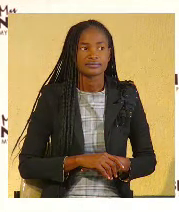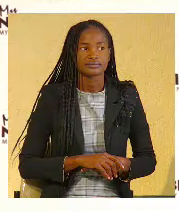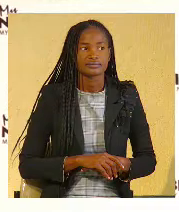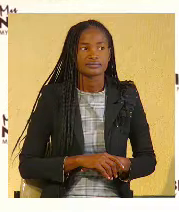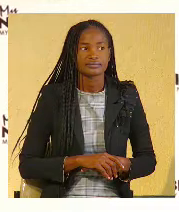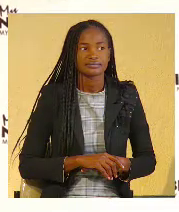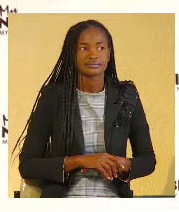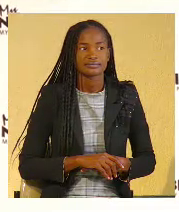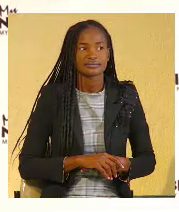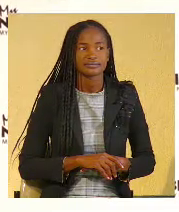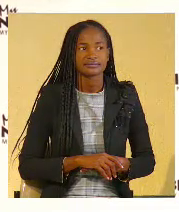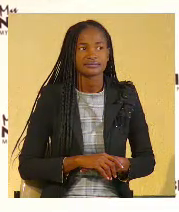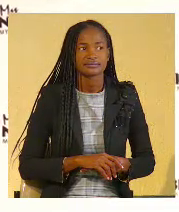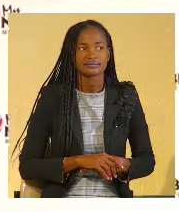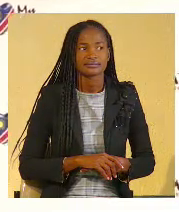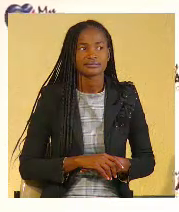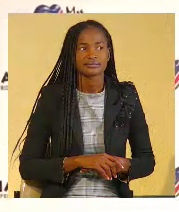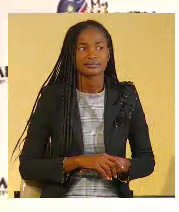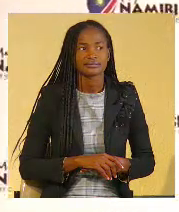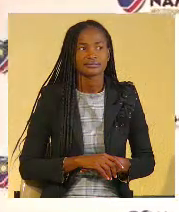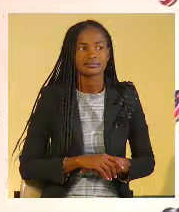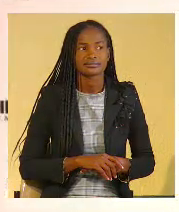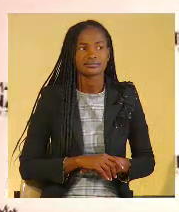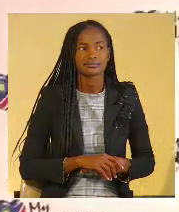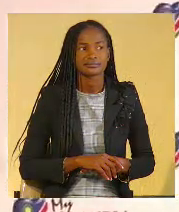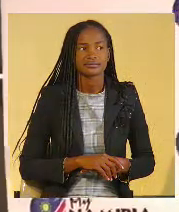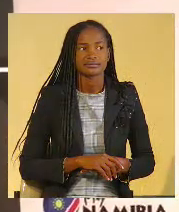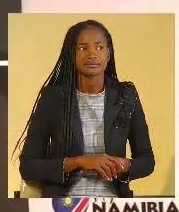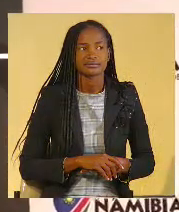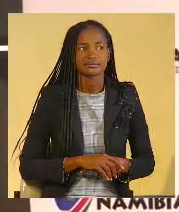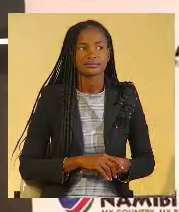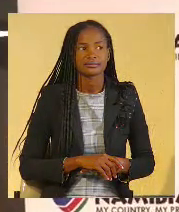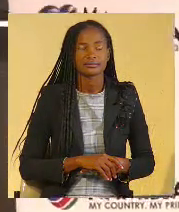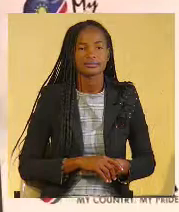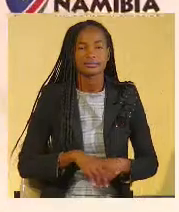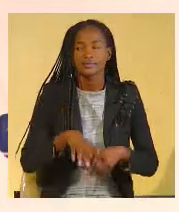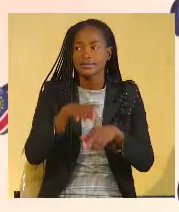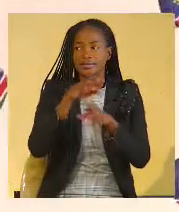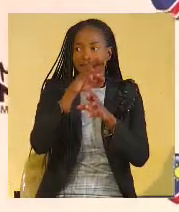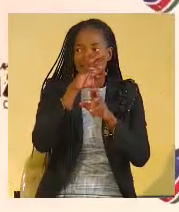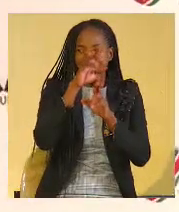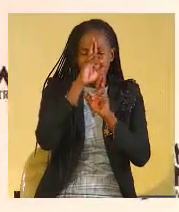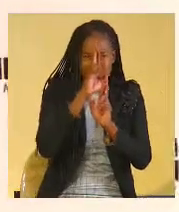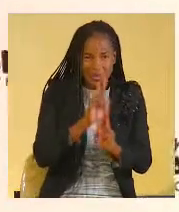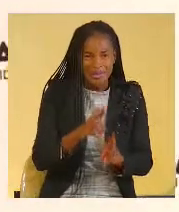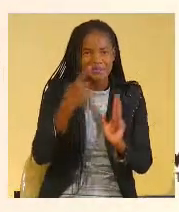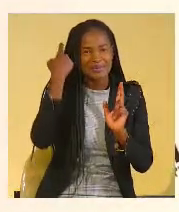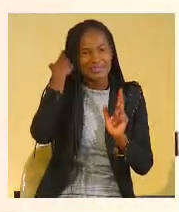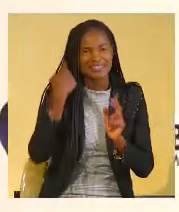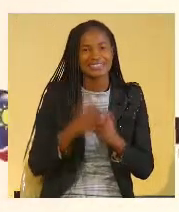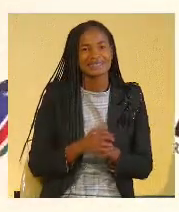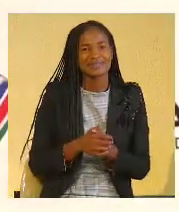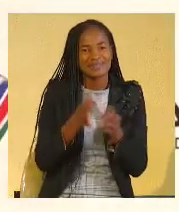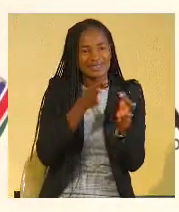Okay, since we have none from the floor, just from me, in general, Honorable Ministers, perhaps, just to give us an